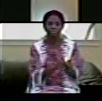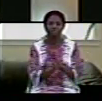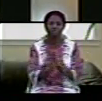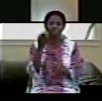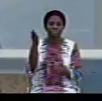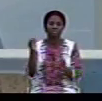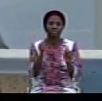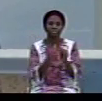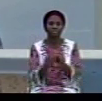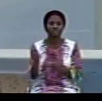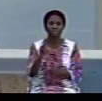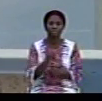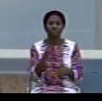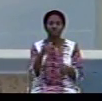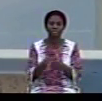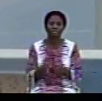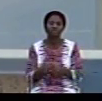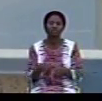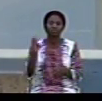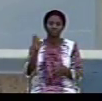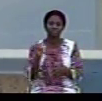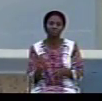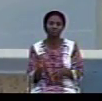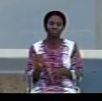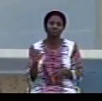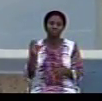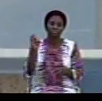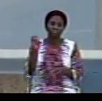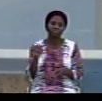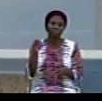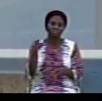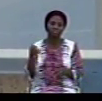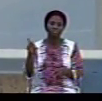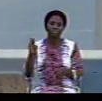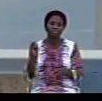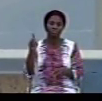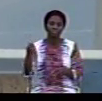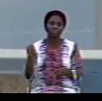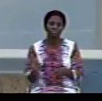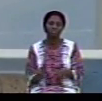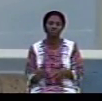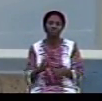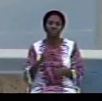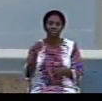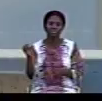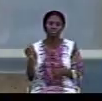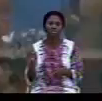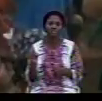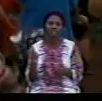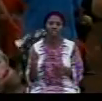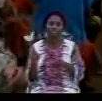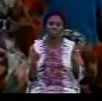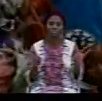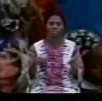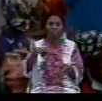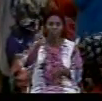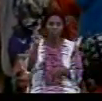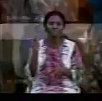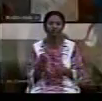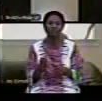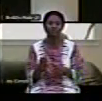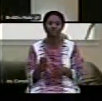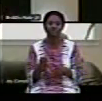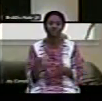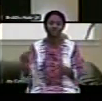South America, Africa, West Africa, South Africa, North Africa, Indian Ocean, China, they are